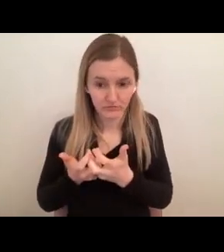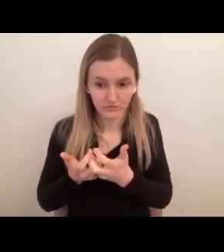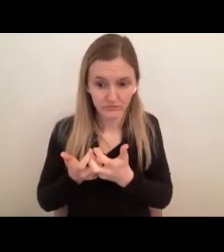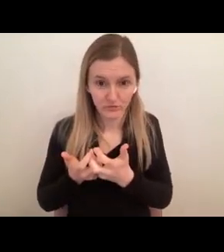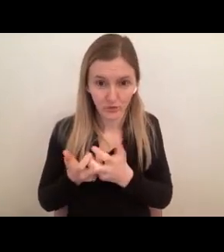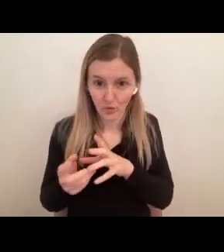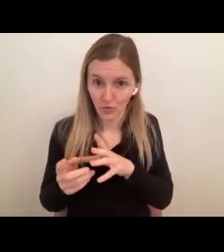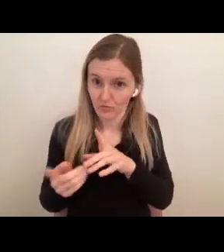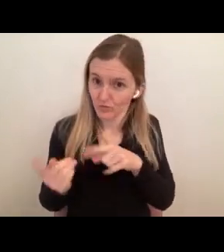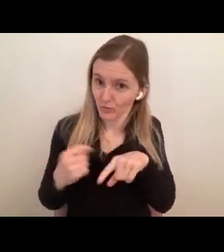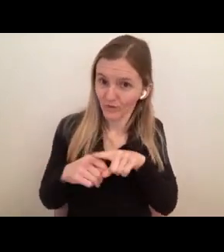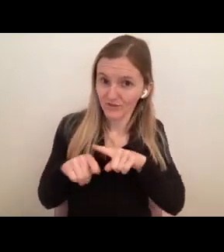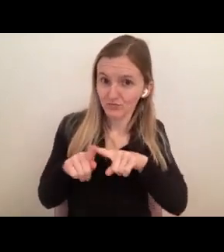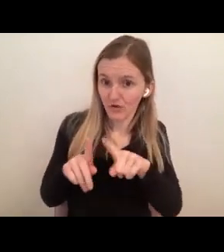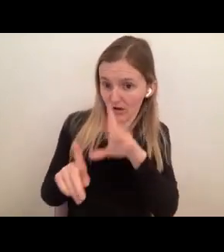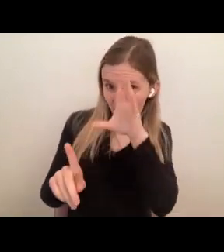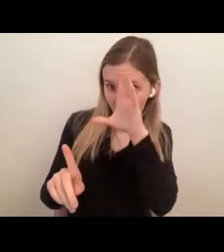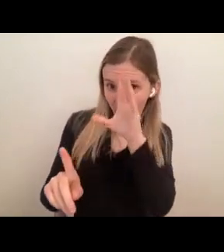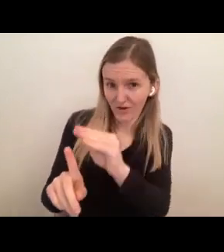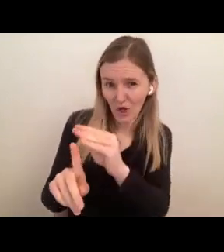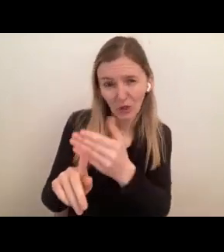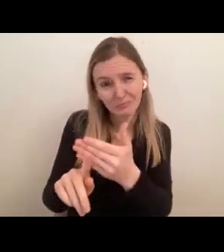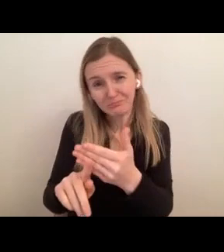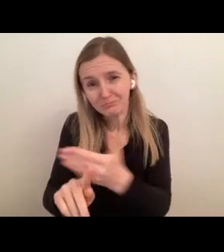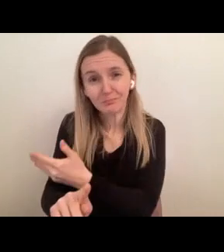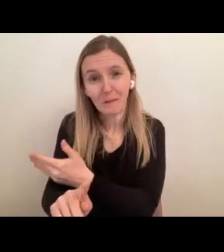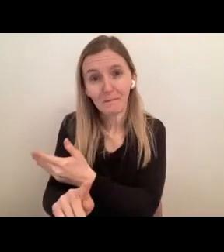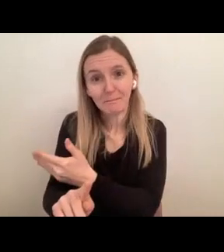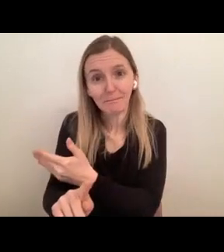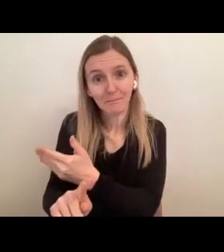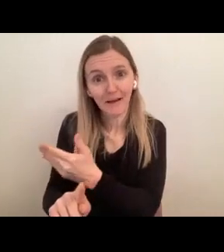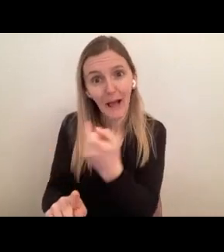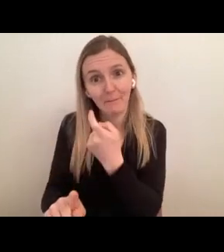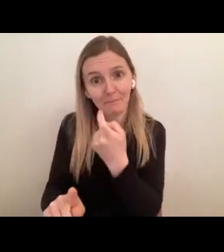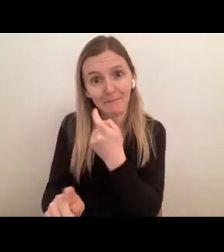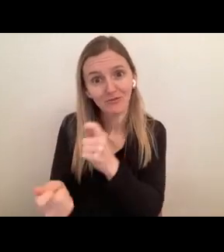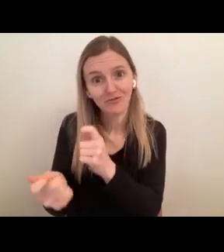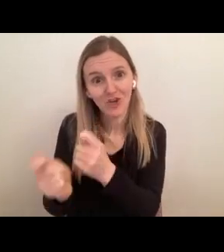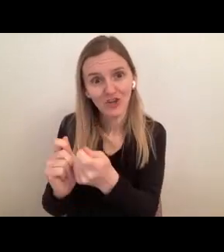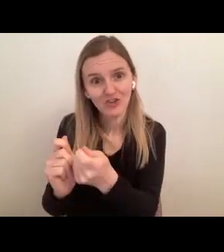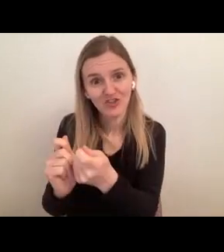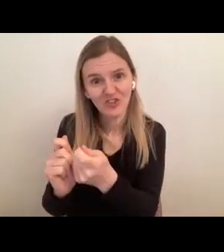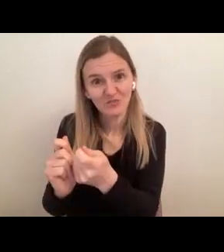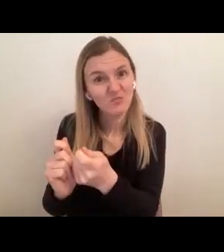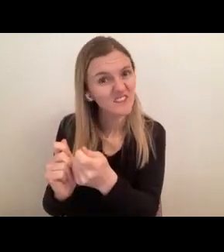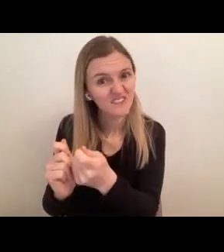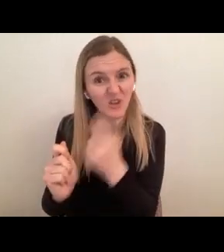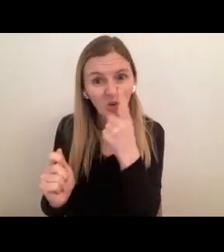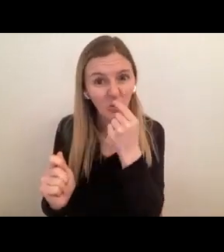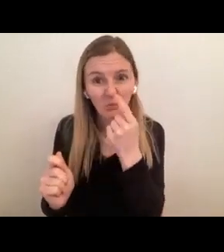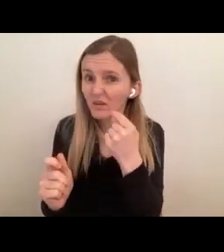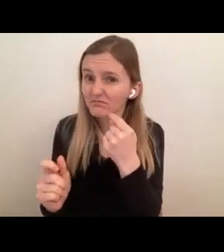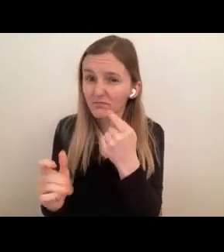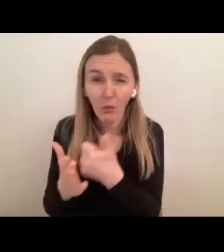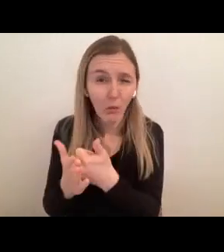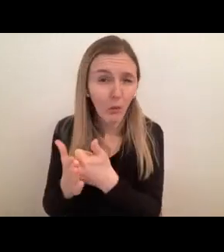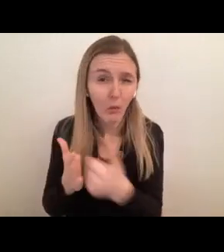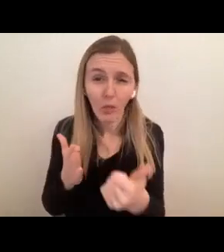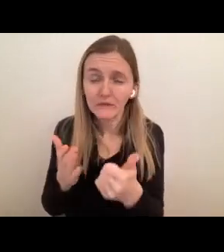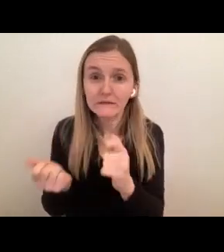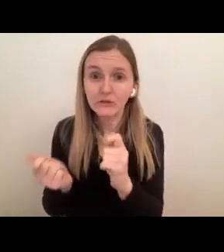as possible, but you know, it might not ever feel good, ever, a change in